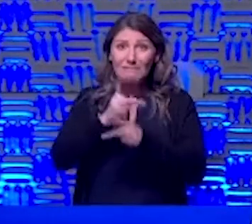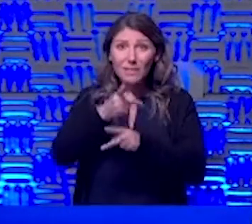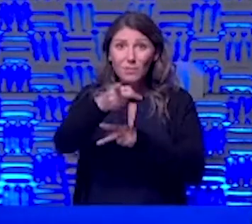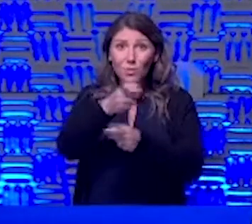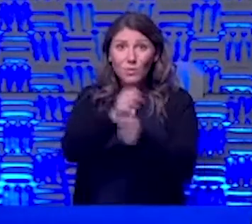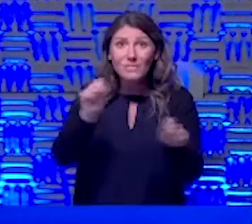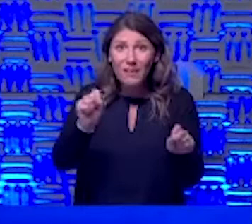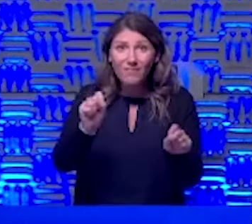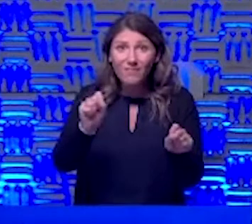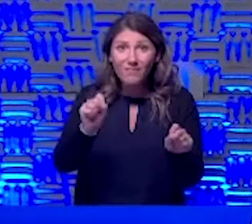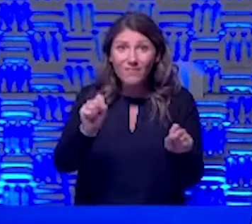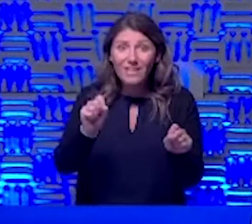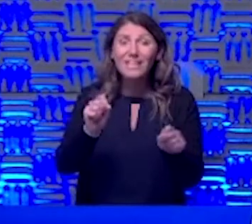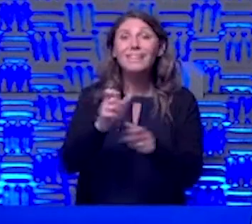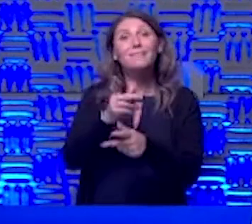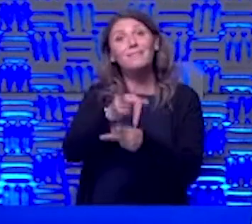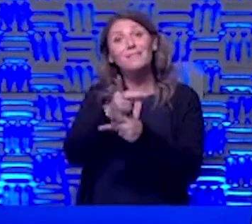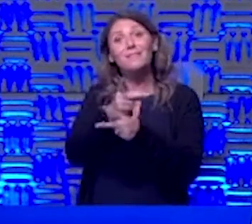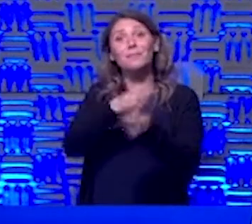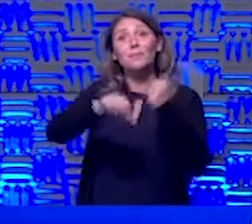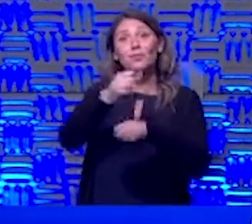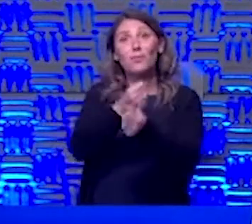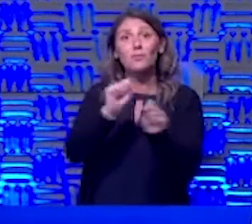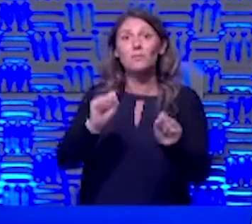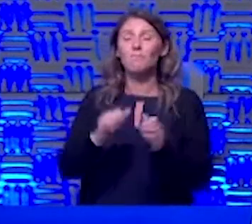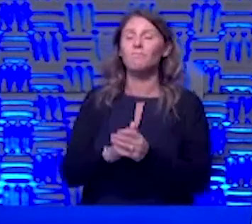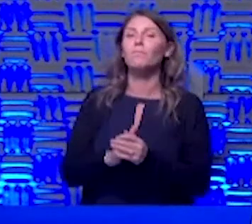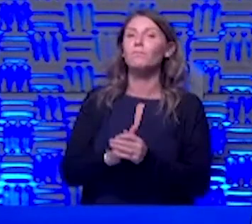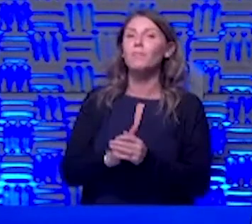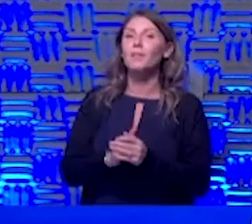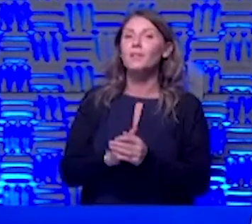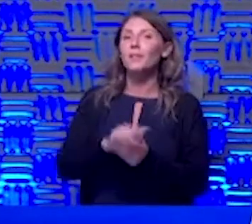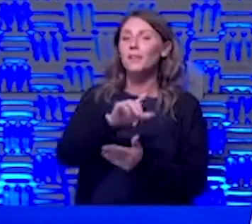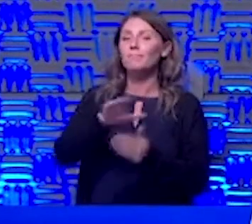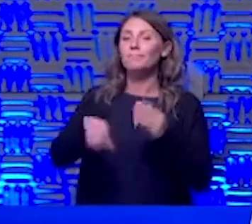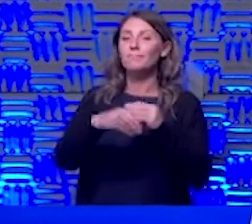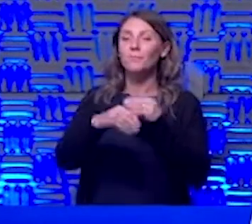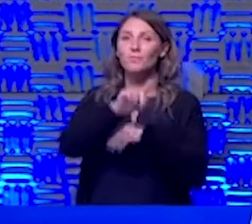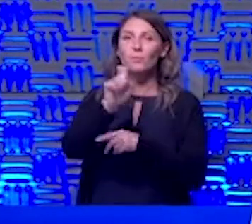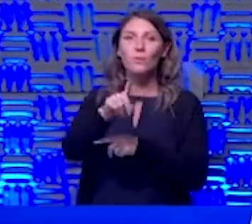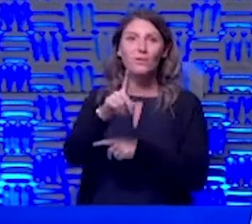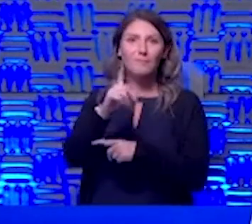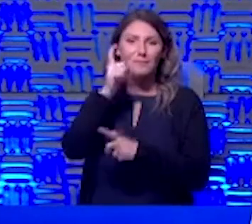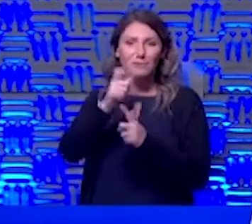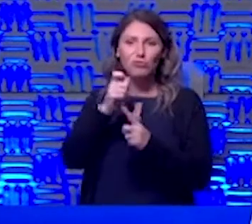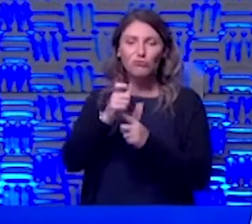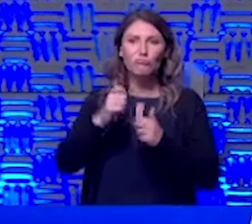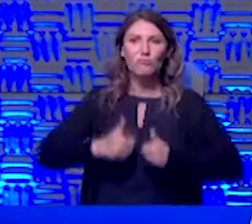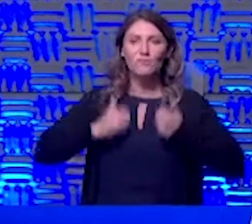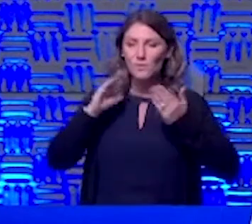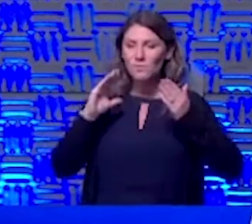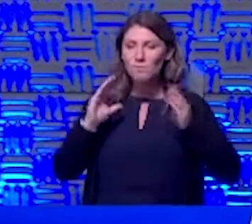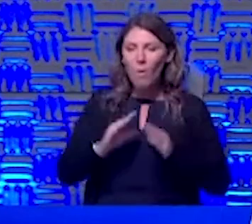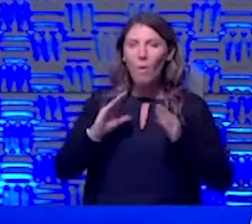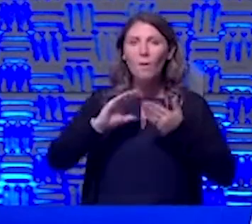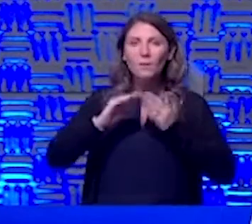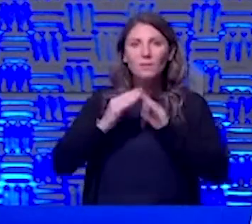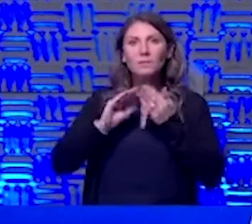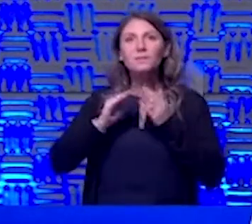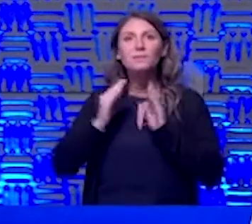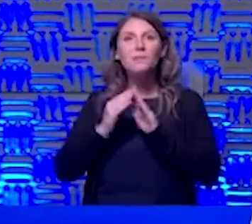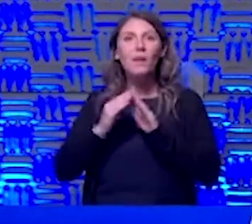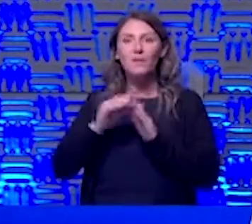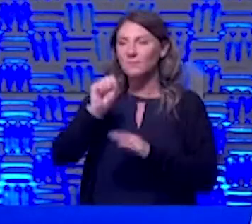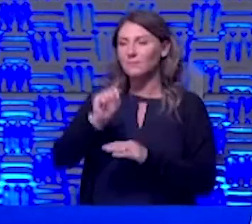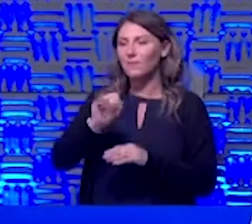safe. Here's a question. My sister lives in a small town of about 30,000 people in Florida. They have over 300 COVID-19 cases